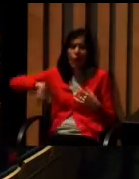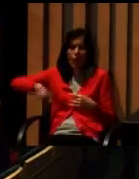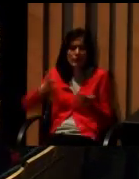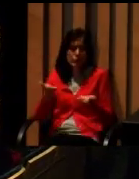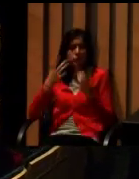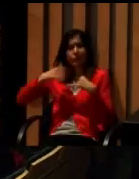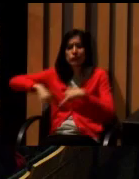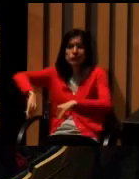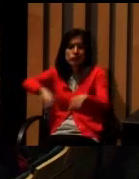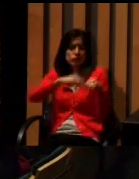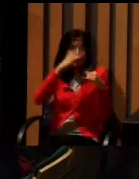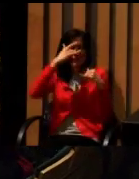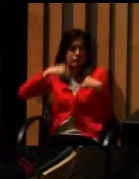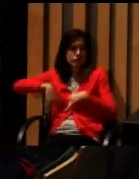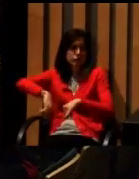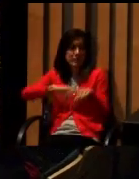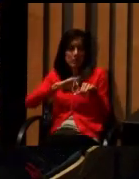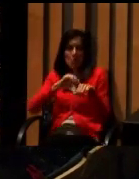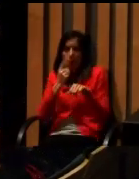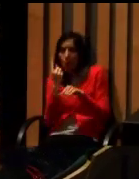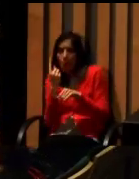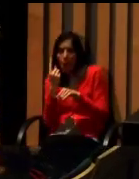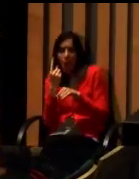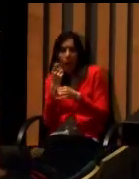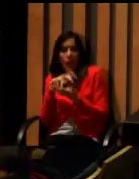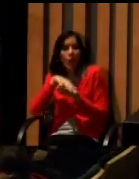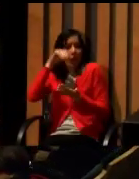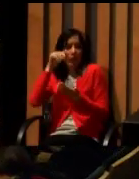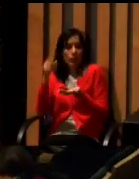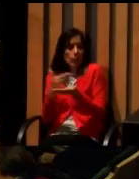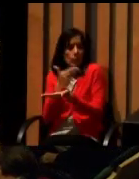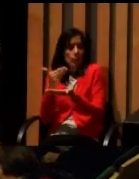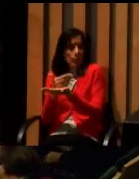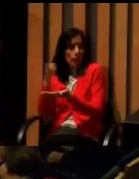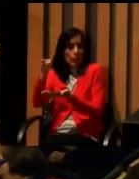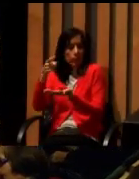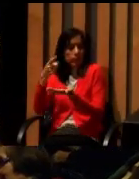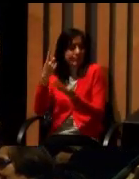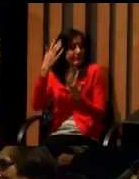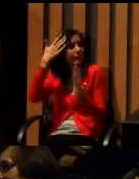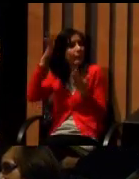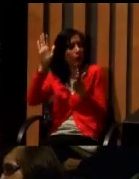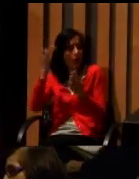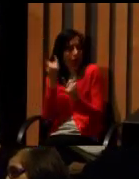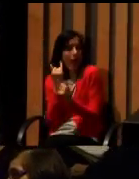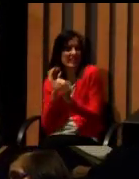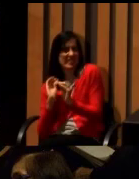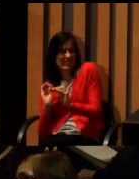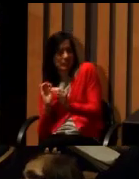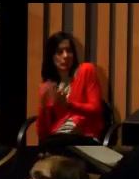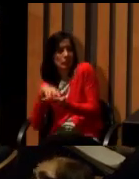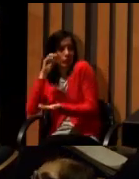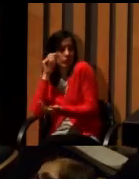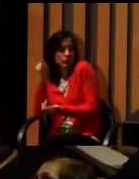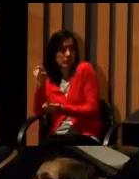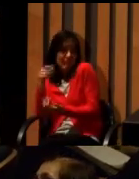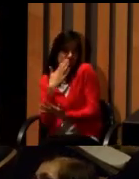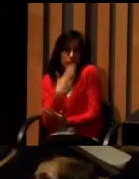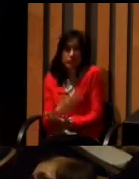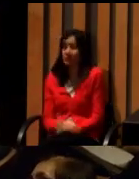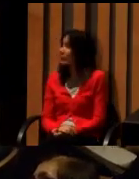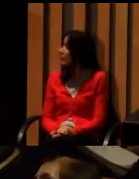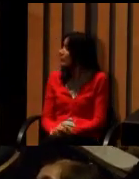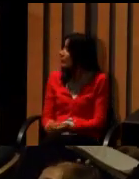thing. First of all, to kind of follow up on that, as a retired teacher, we just all witnessed the power of education.